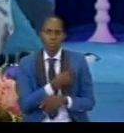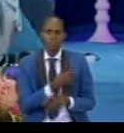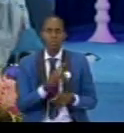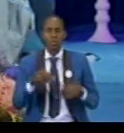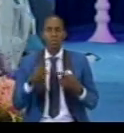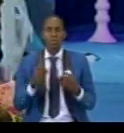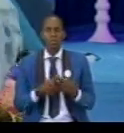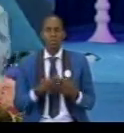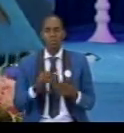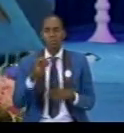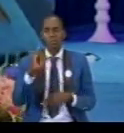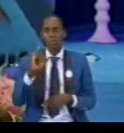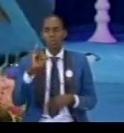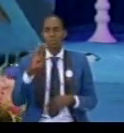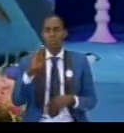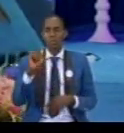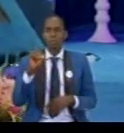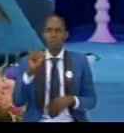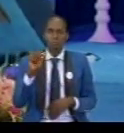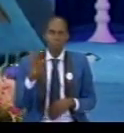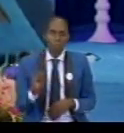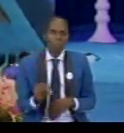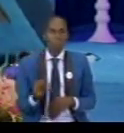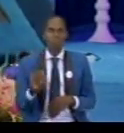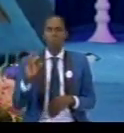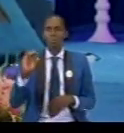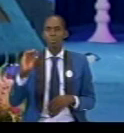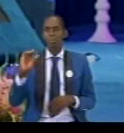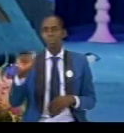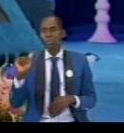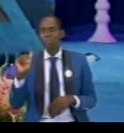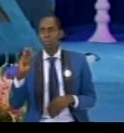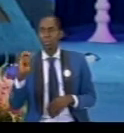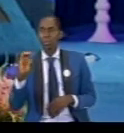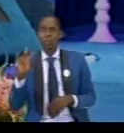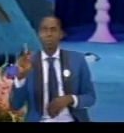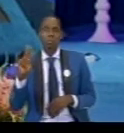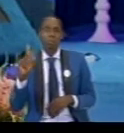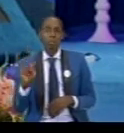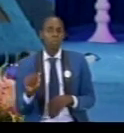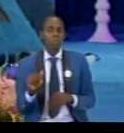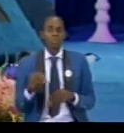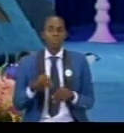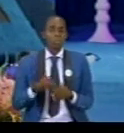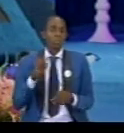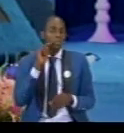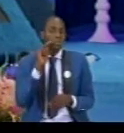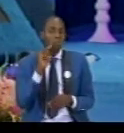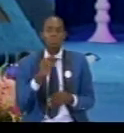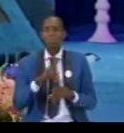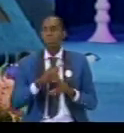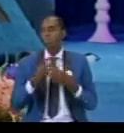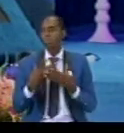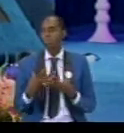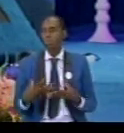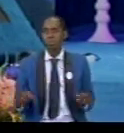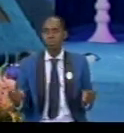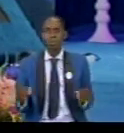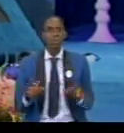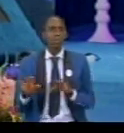to Abeokuta, and several hospitals, all to no avail. So I did this endoscopy